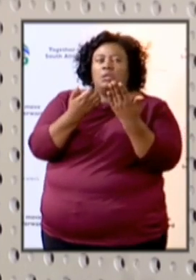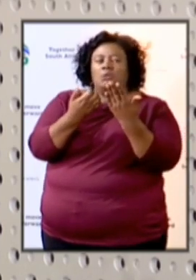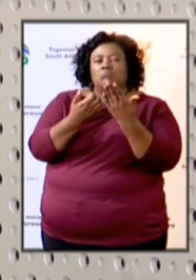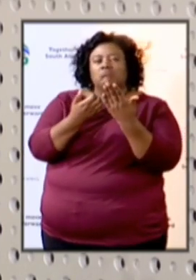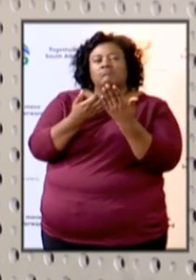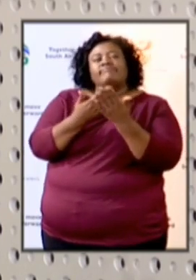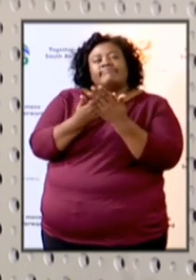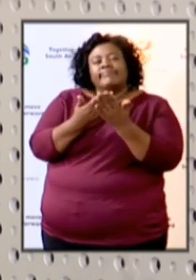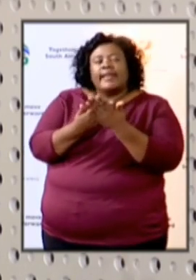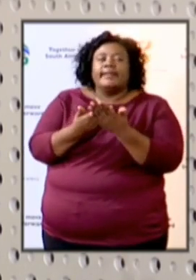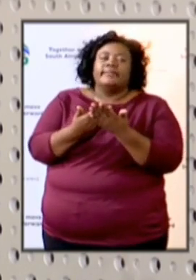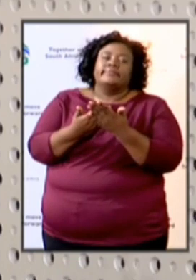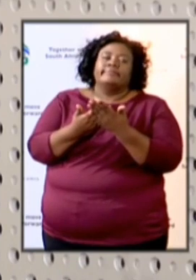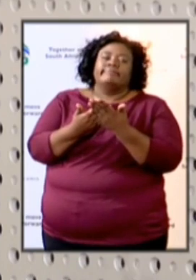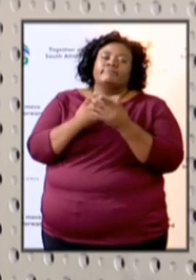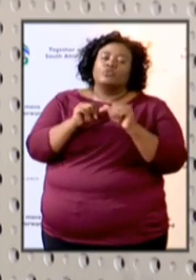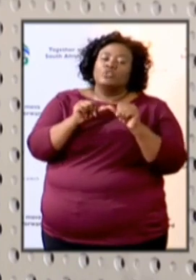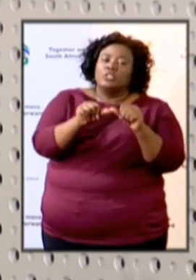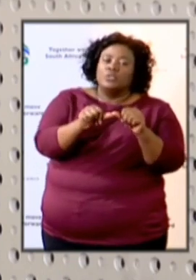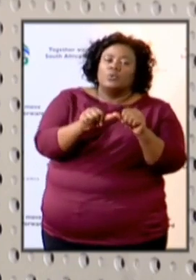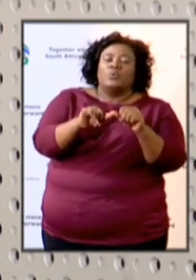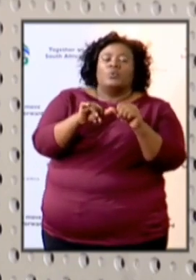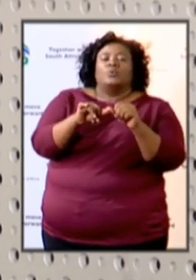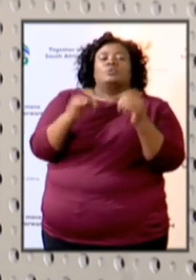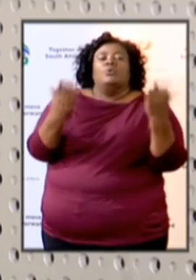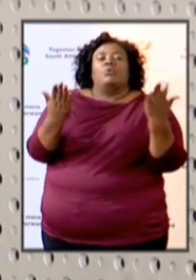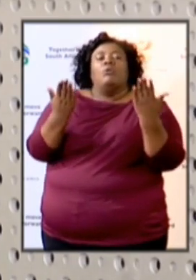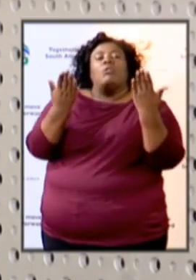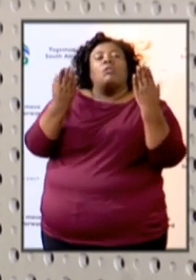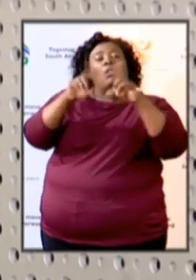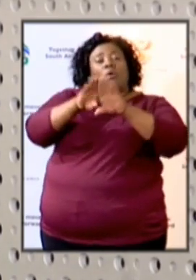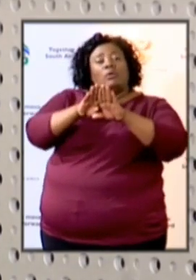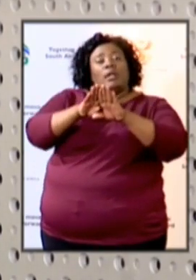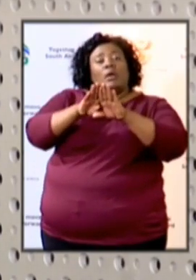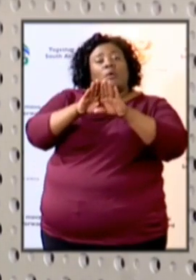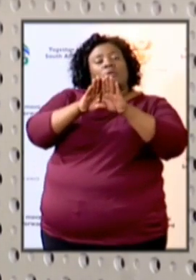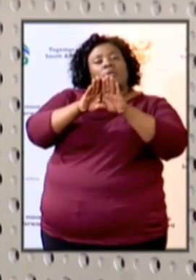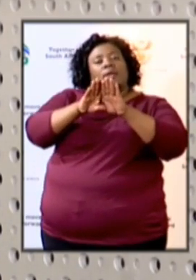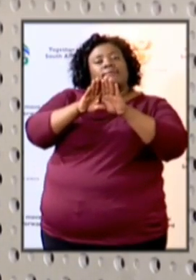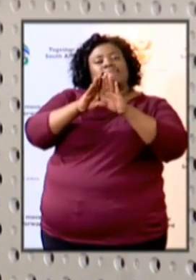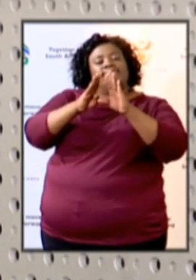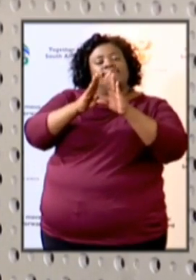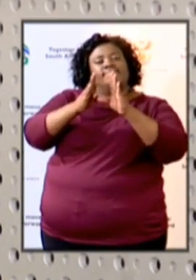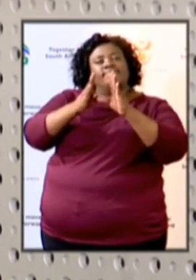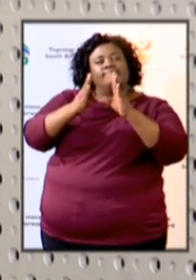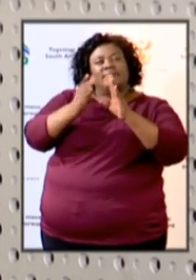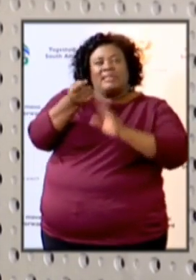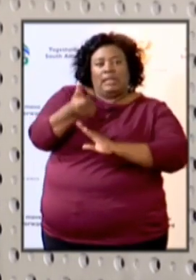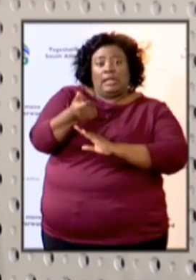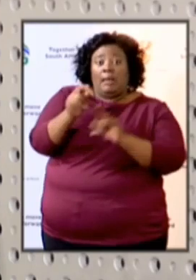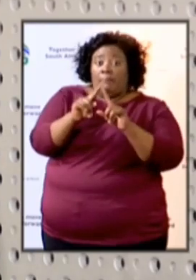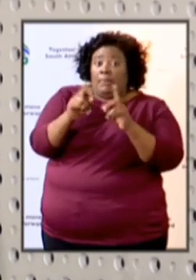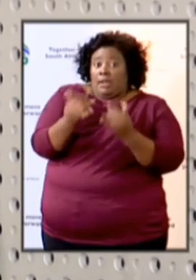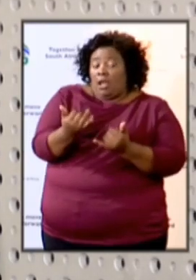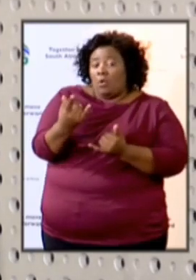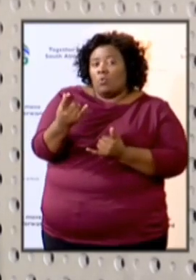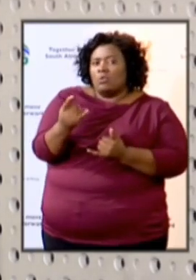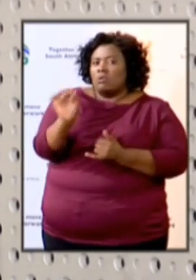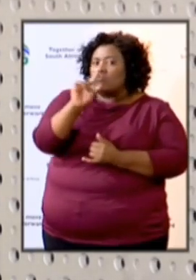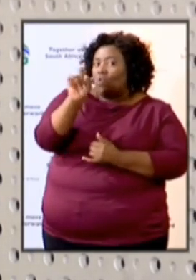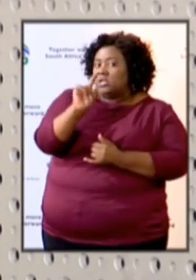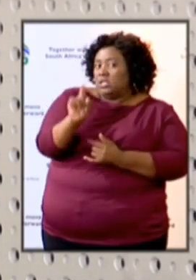of the lockdown that we're in now. Having said that, we will now open to questions